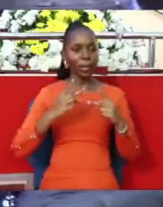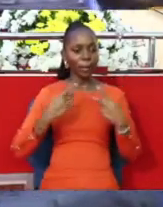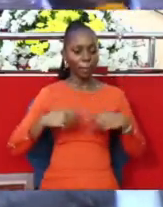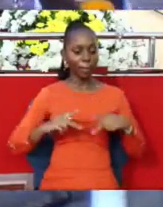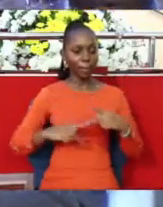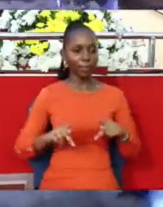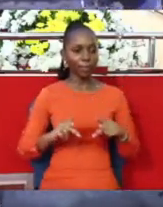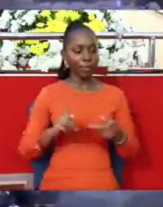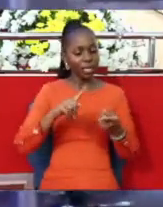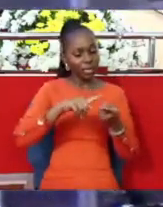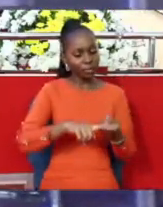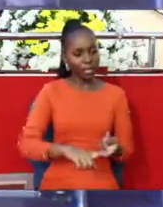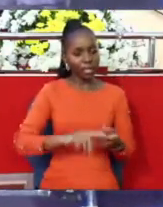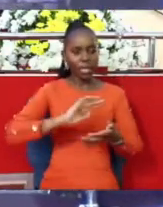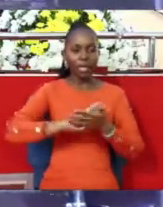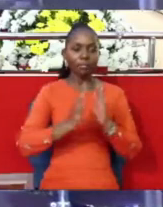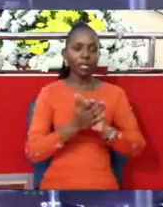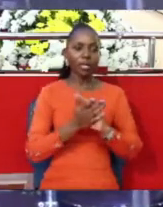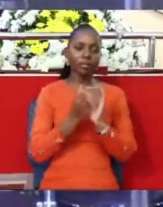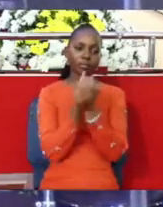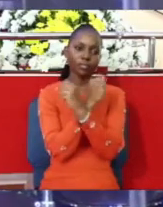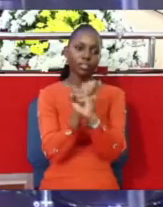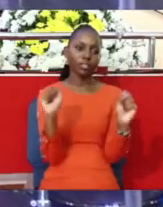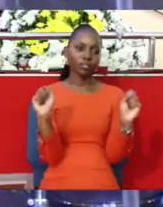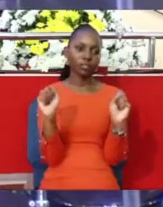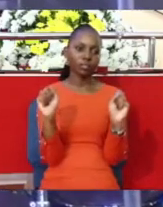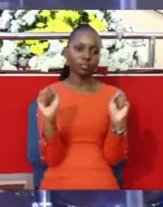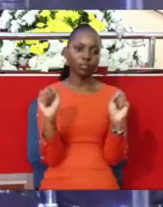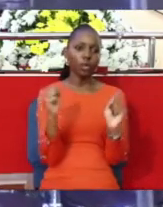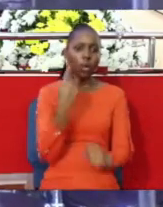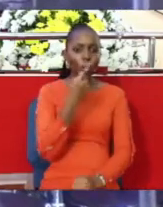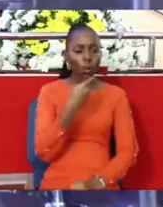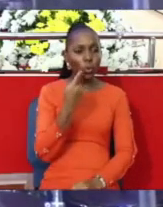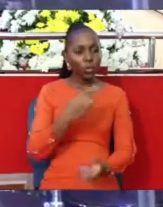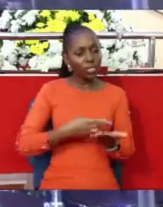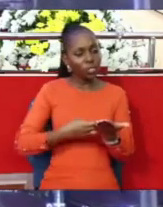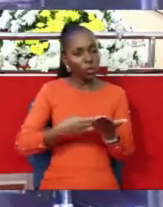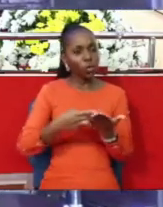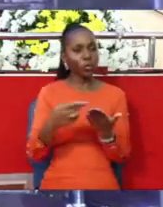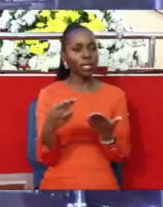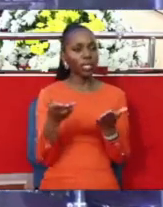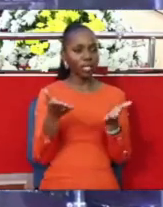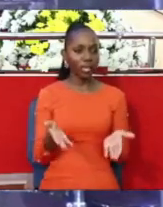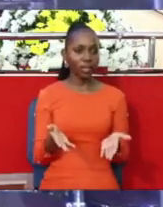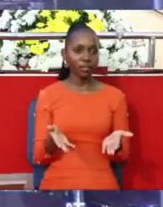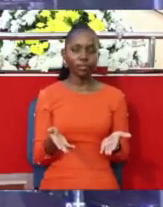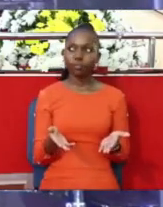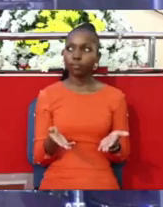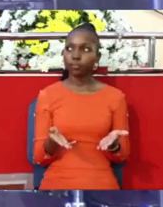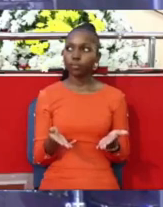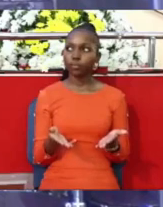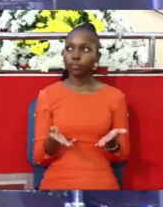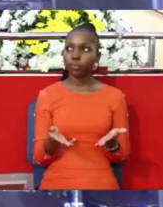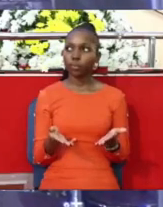And they are saved. Na wataokolewa. How many people are righteous here? Wangapi hapa ni watakatifu? How many people feel the Lord has made them right? Wangapi ambao